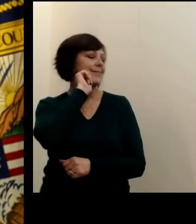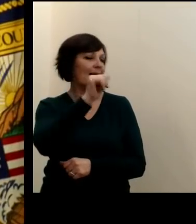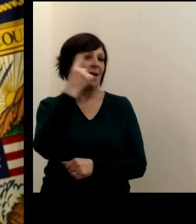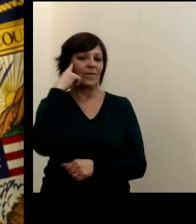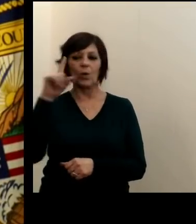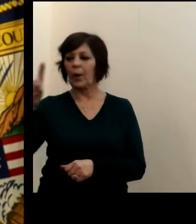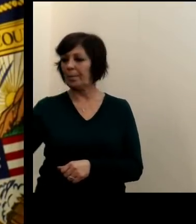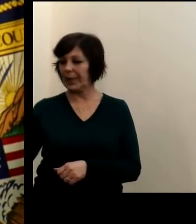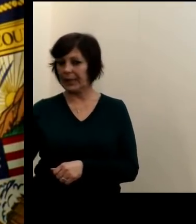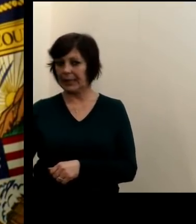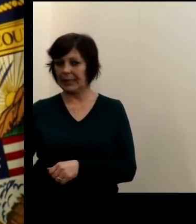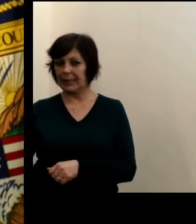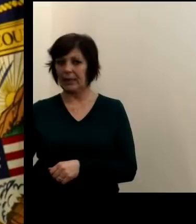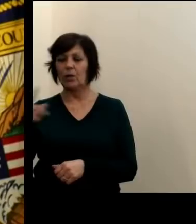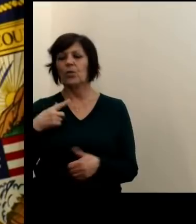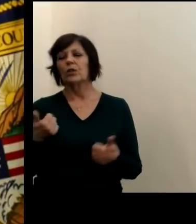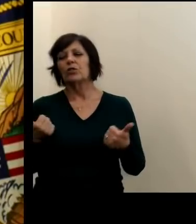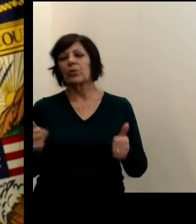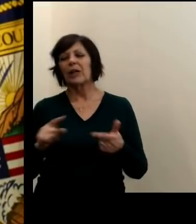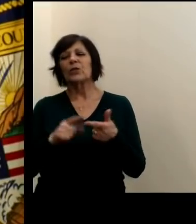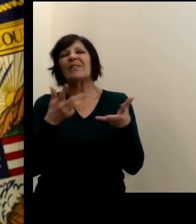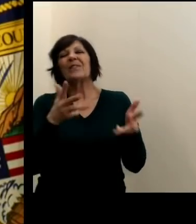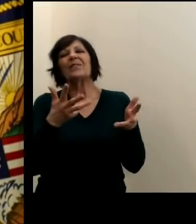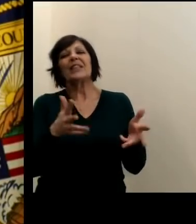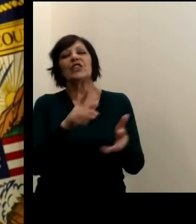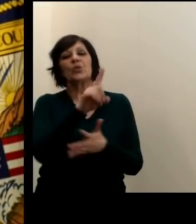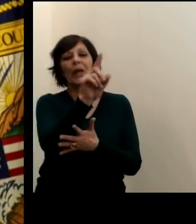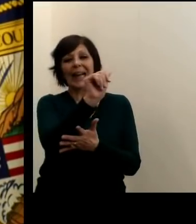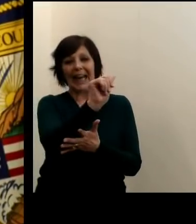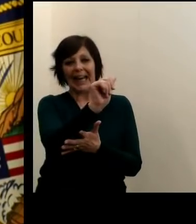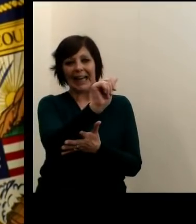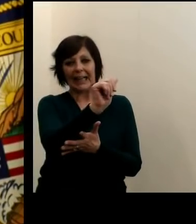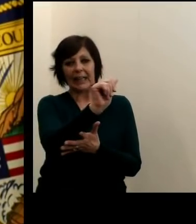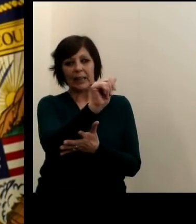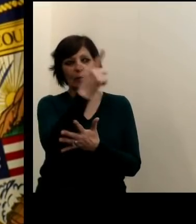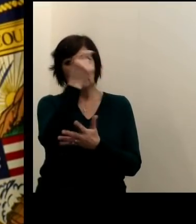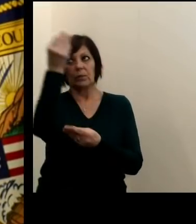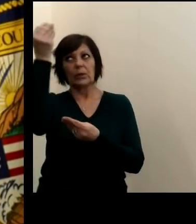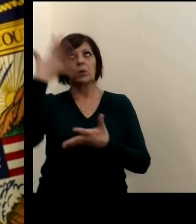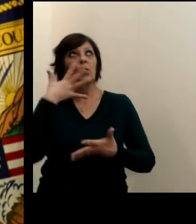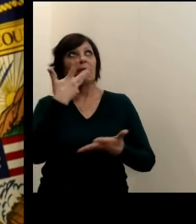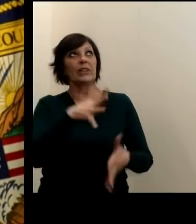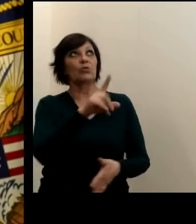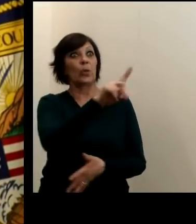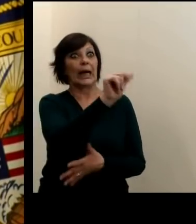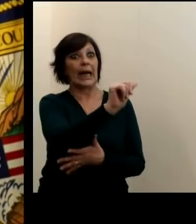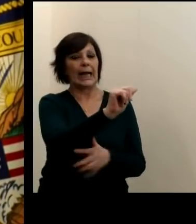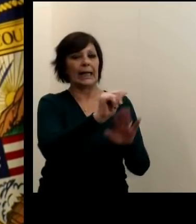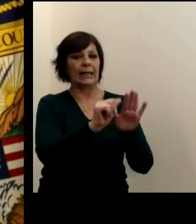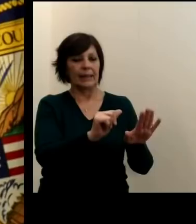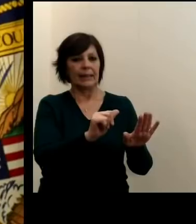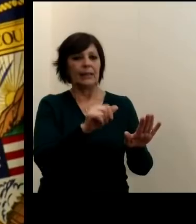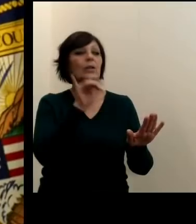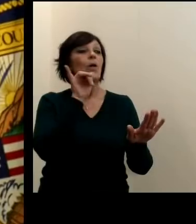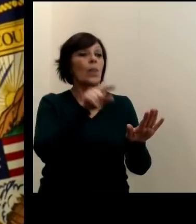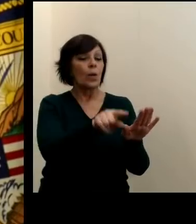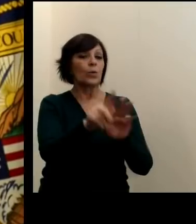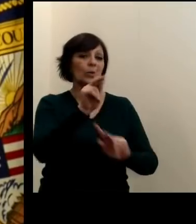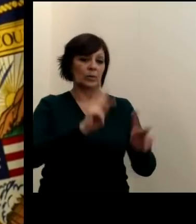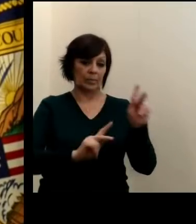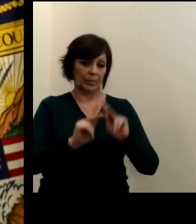the 1B category. We are trying to finish the 1A category because we've been told to finish the 1A category. So those individuals